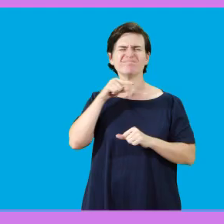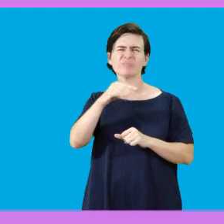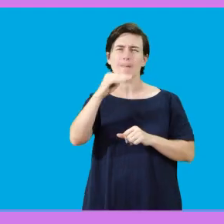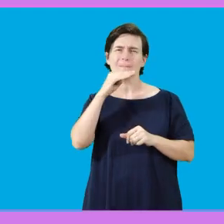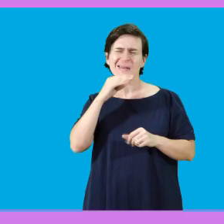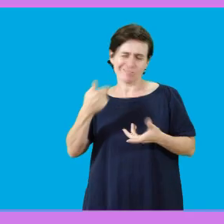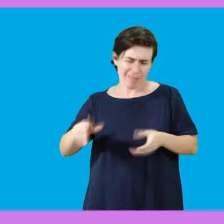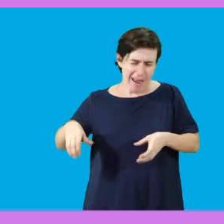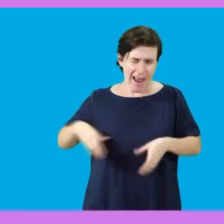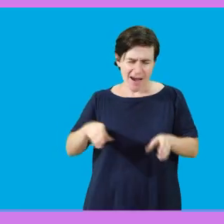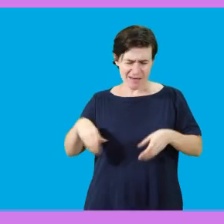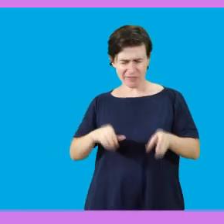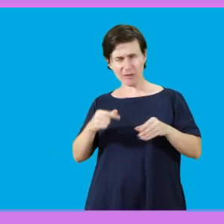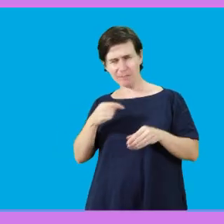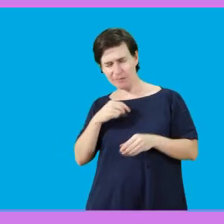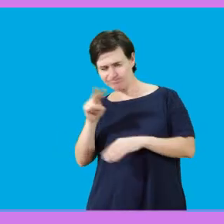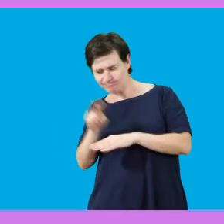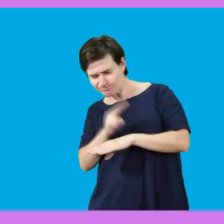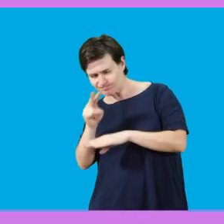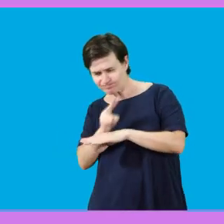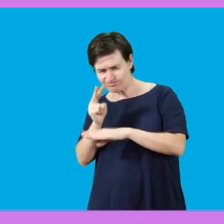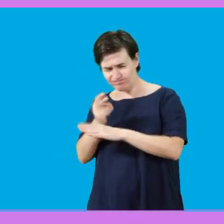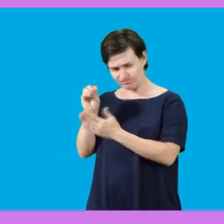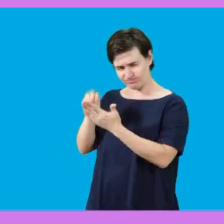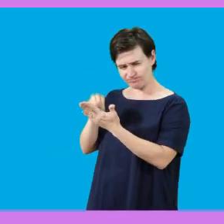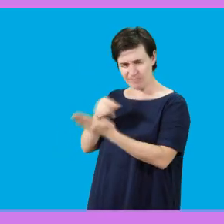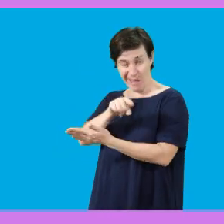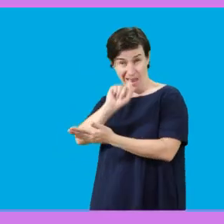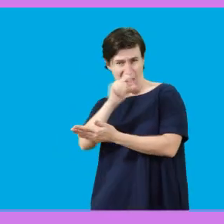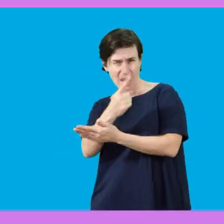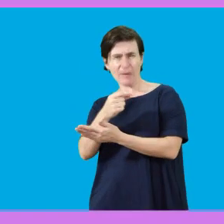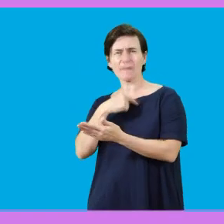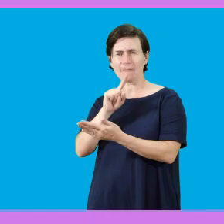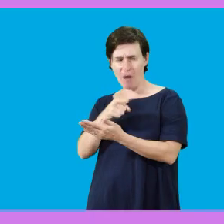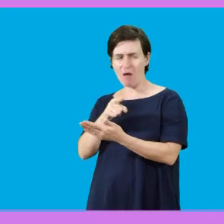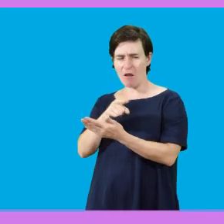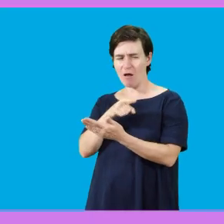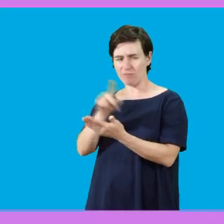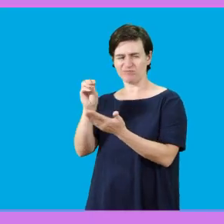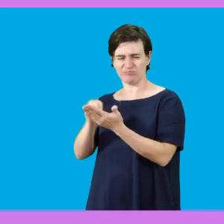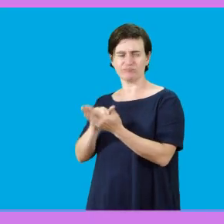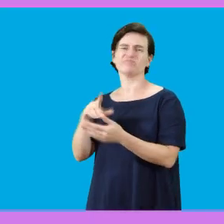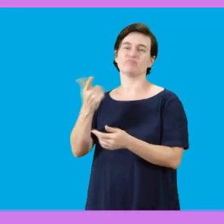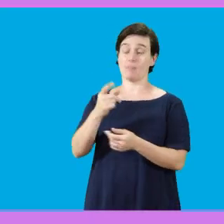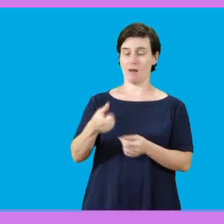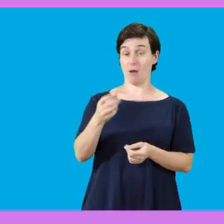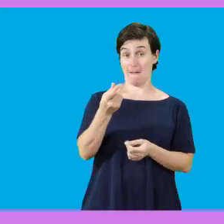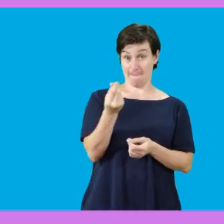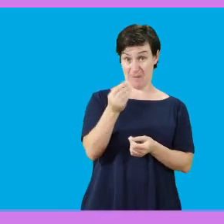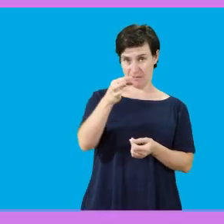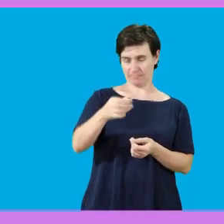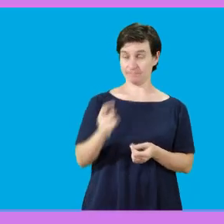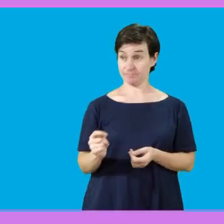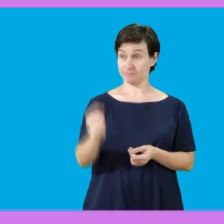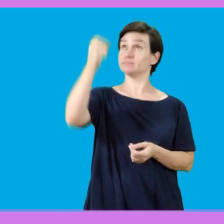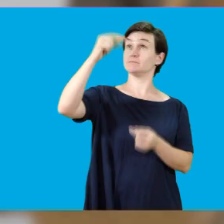means an activity which involves observing and recording an event. So for an example, tossing a coin. So when you